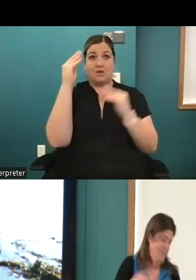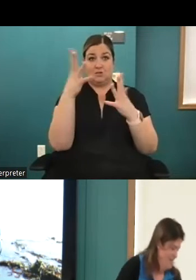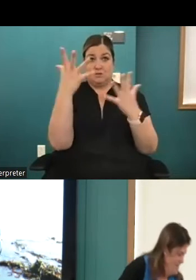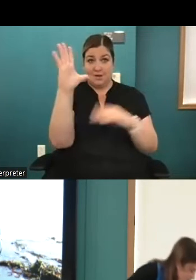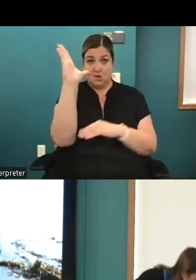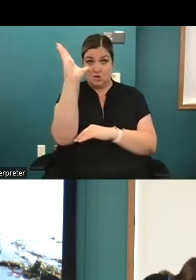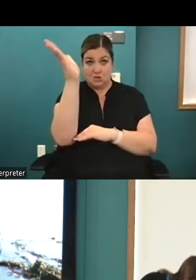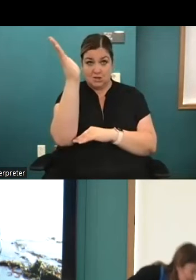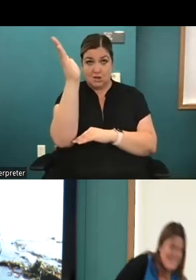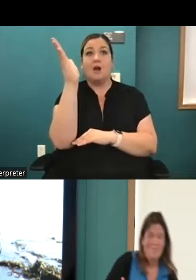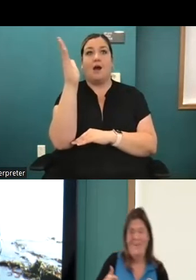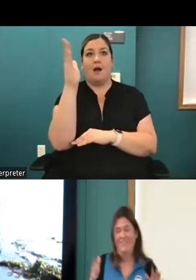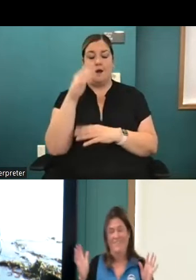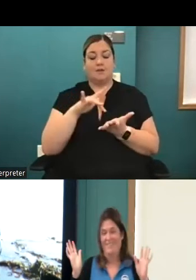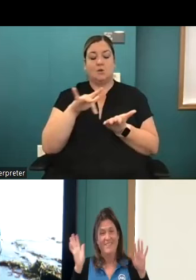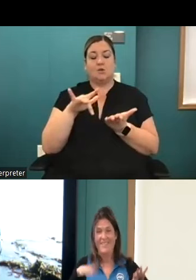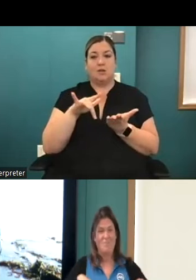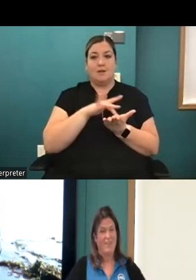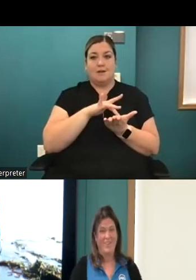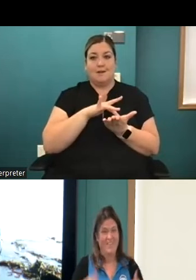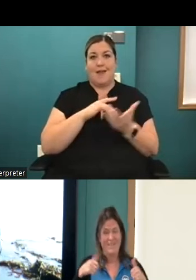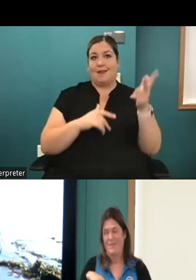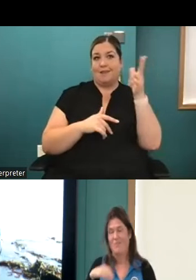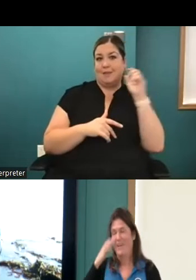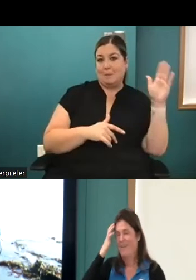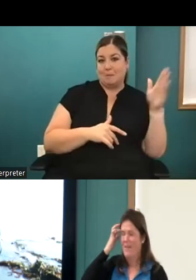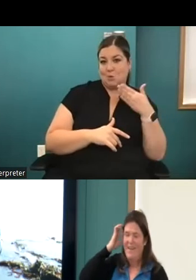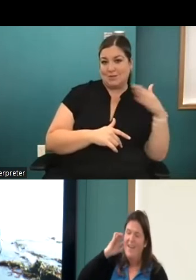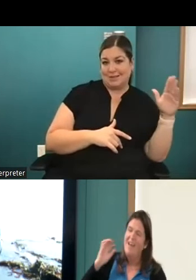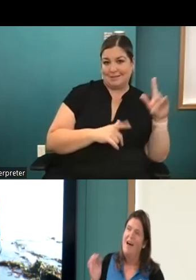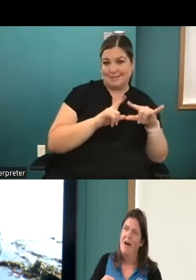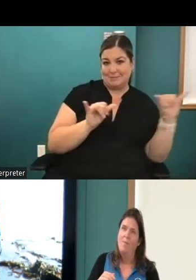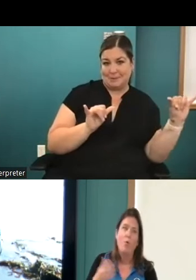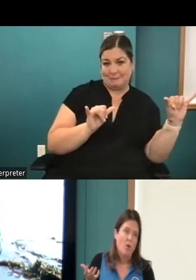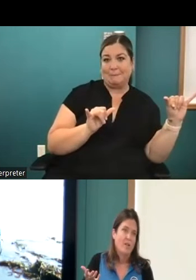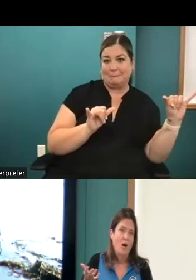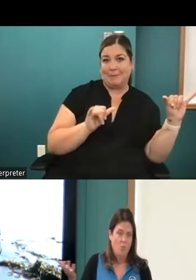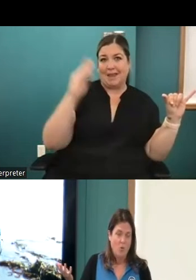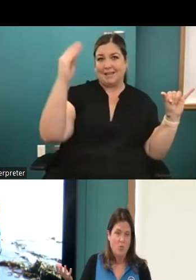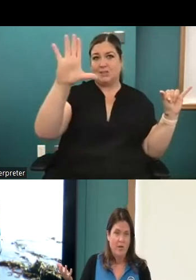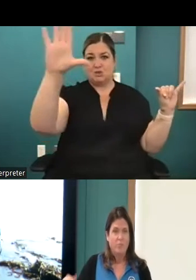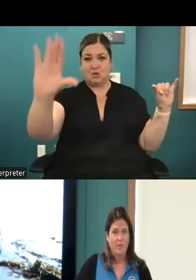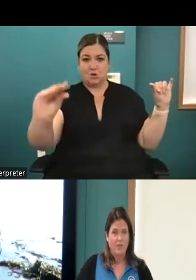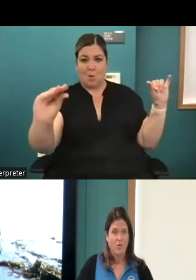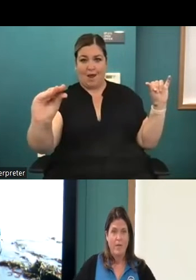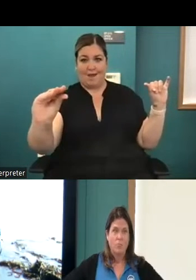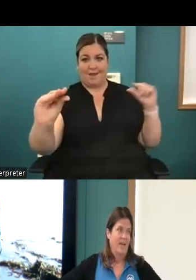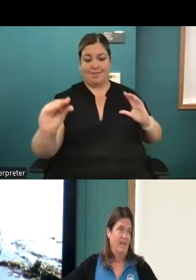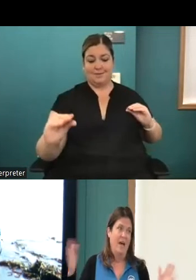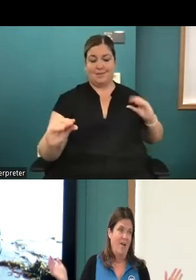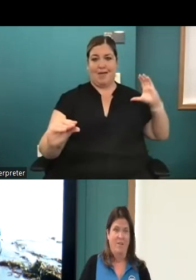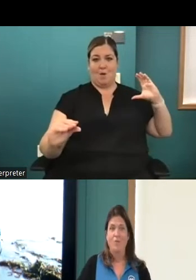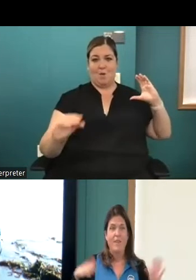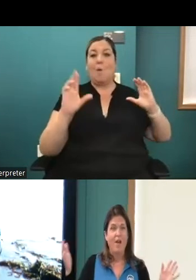she loved it. And she did well. As long as you keep your grades up, I'm okay. But or on long road trips when the little ones were